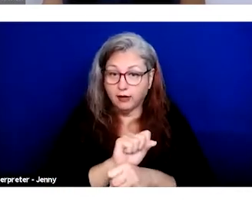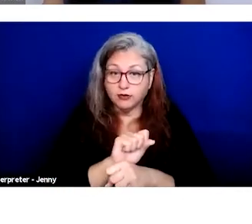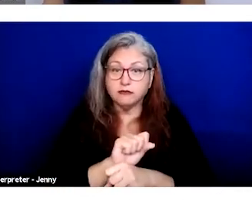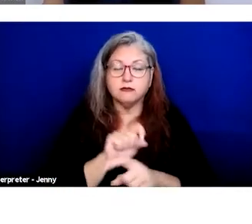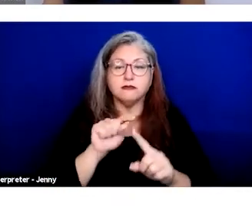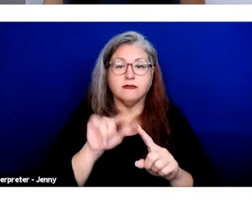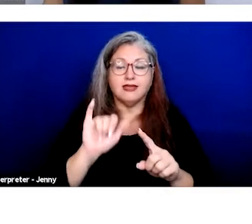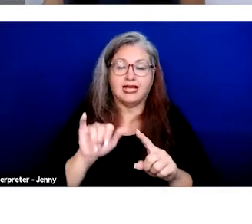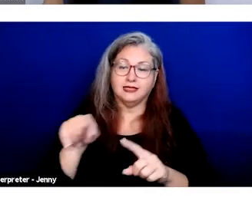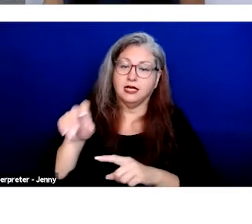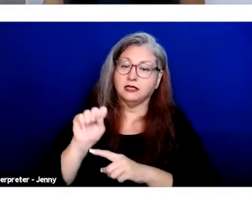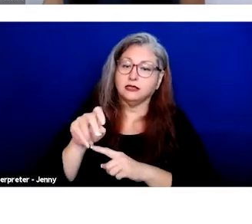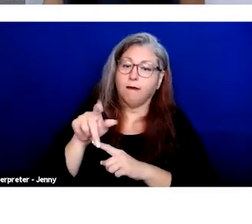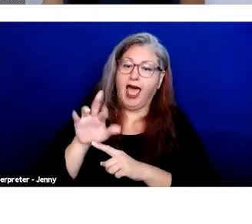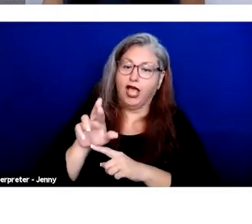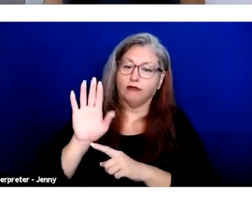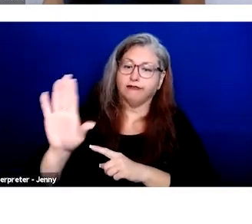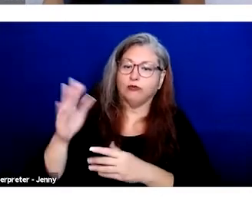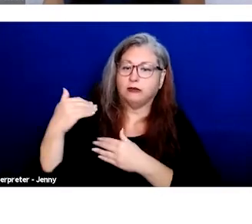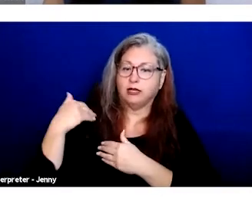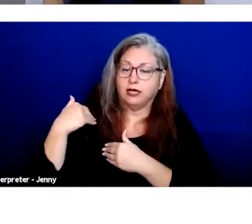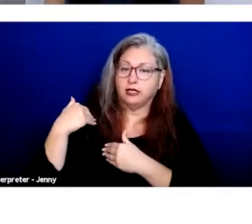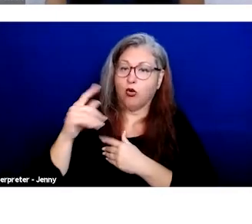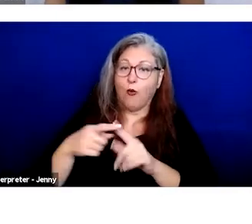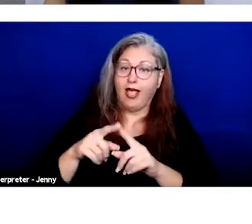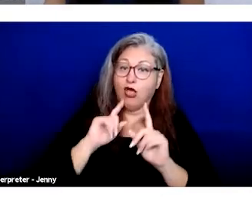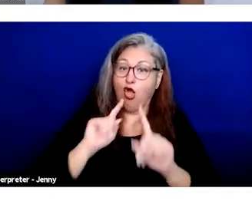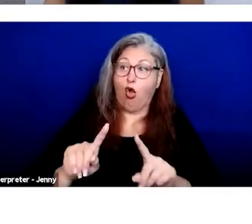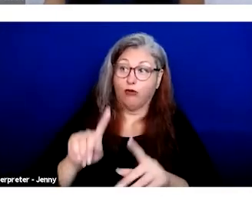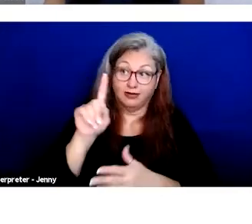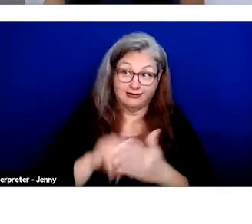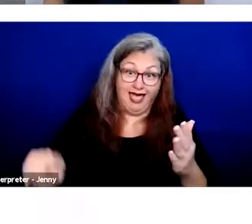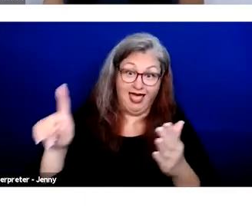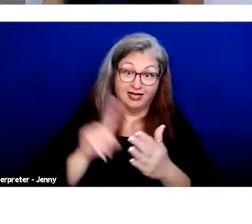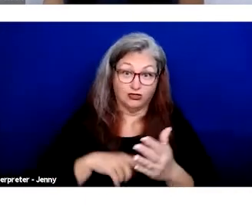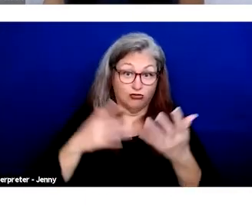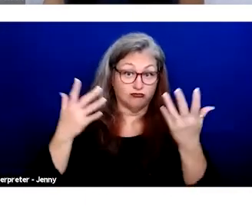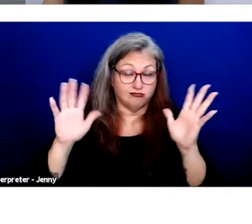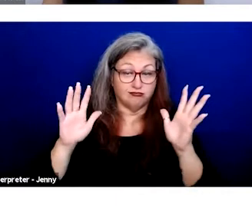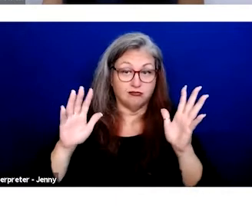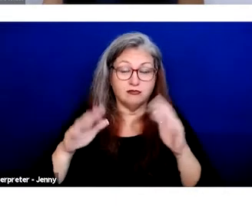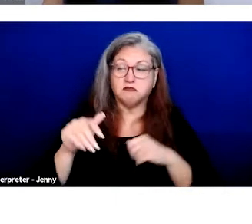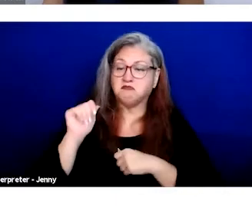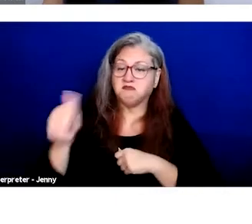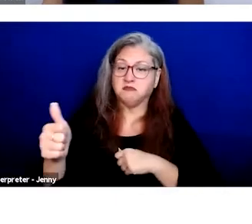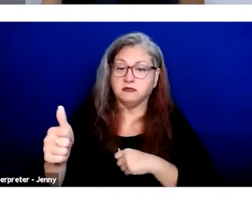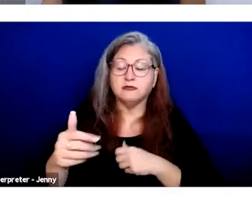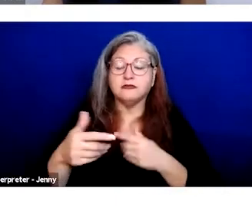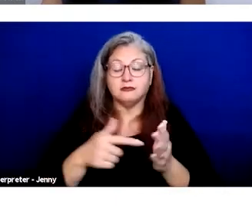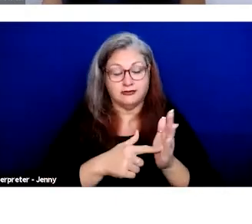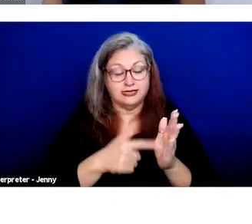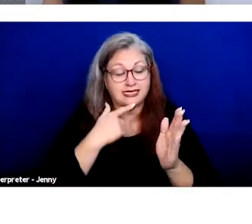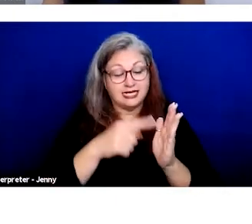the supplier's responsibility once orders are canceled. Going on, it states that if